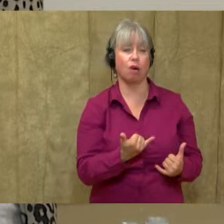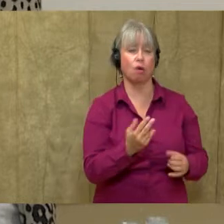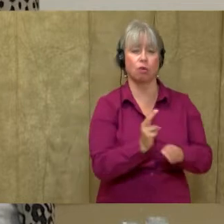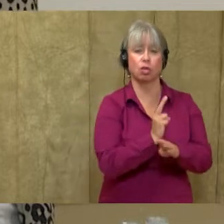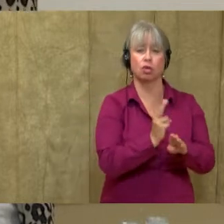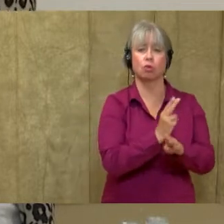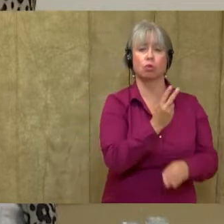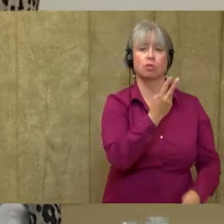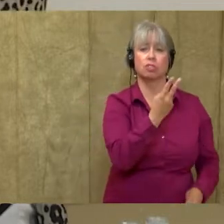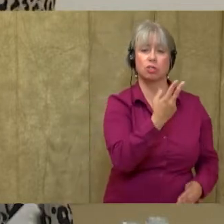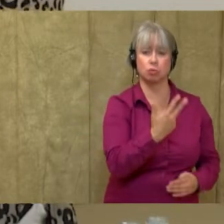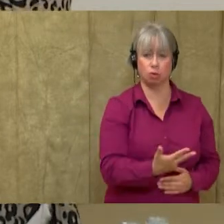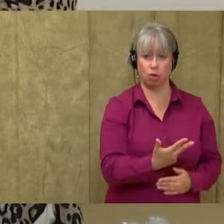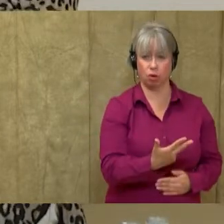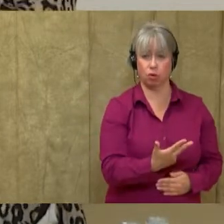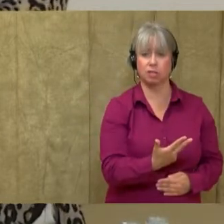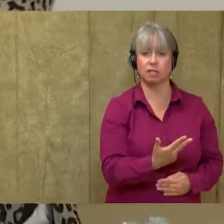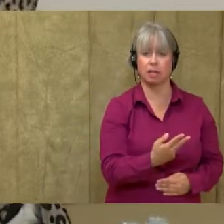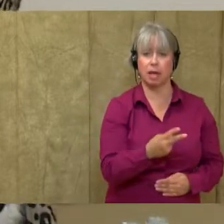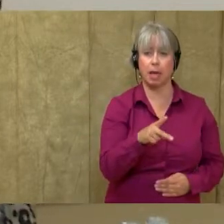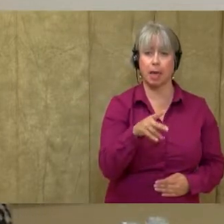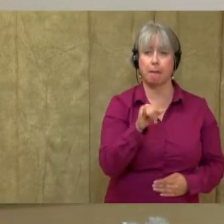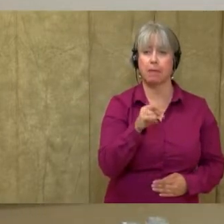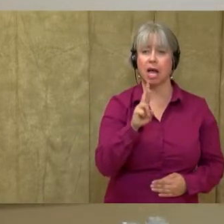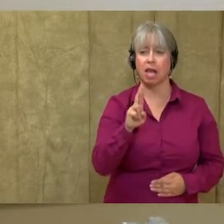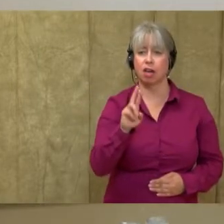2/3 pi r cubed, okay?